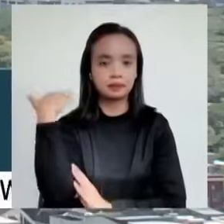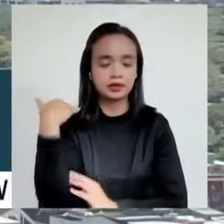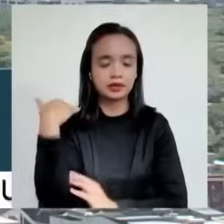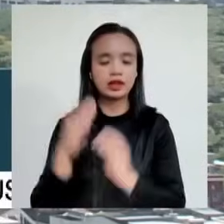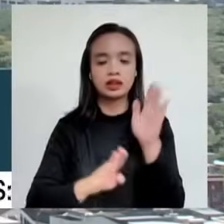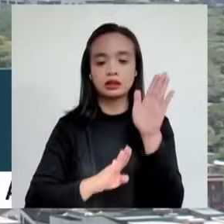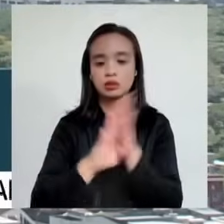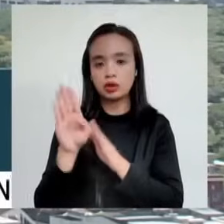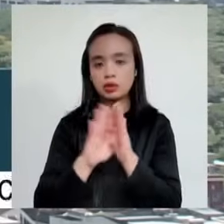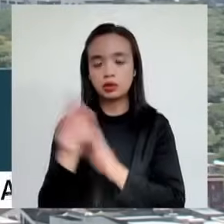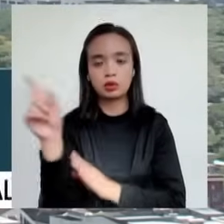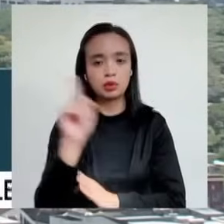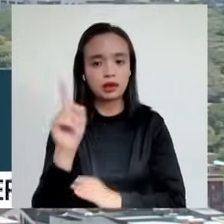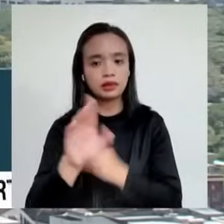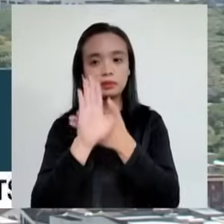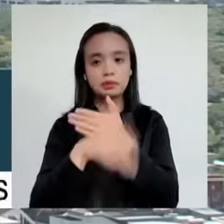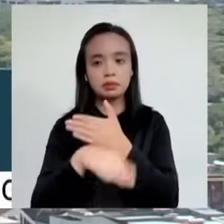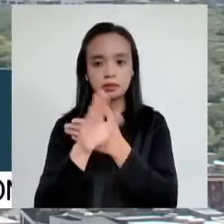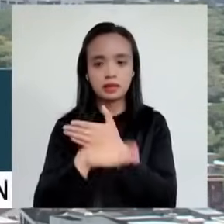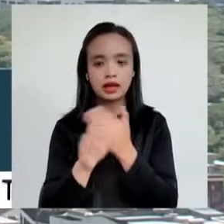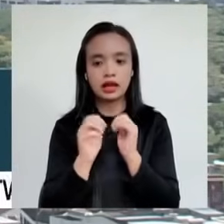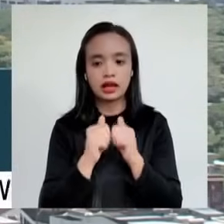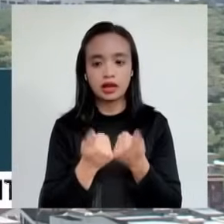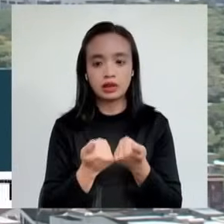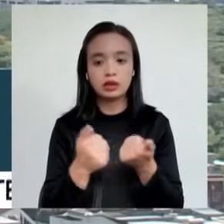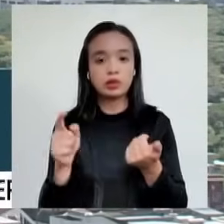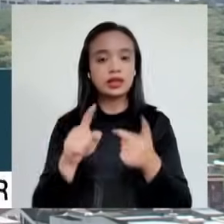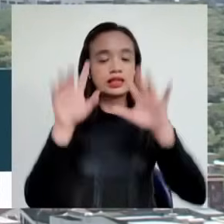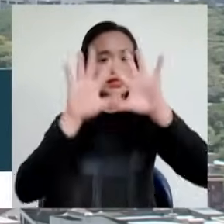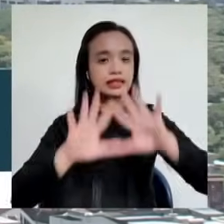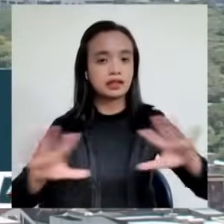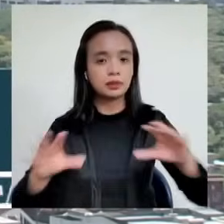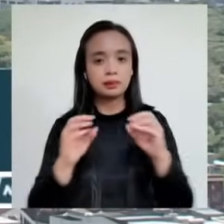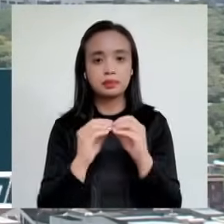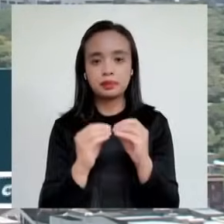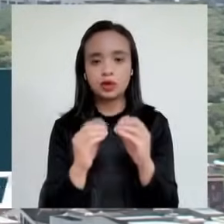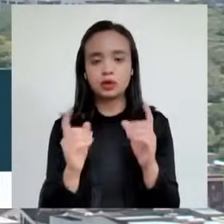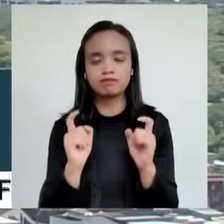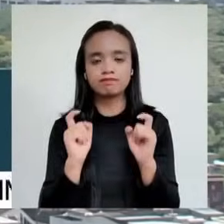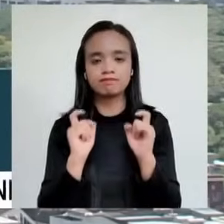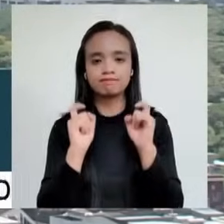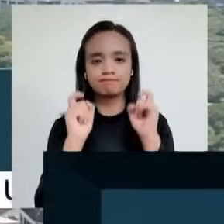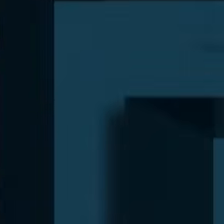Philippines back on track to post Southeast Asia's quickest expansion this year.